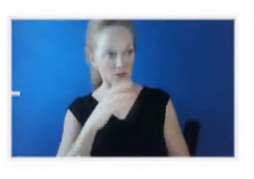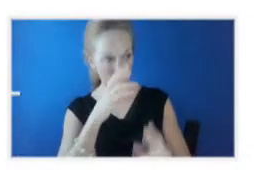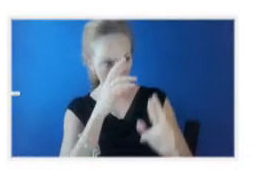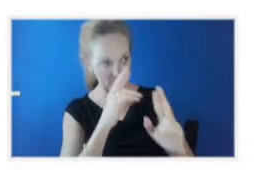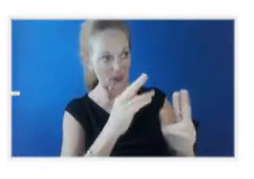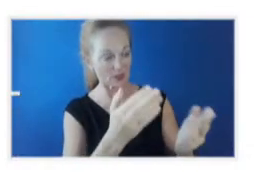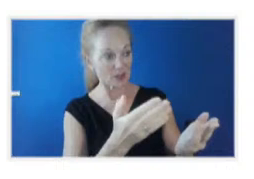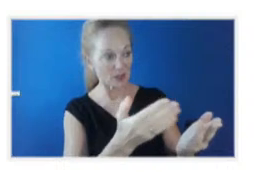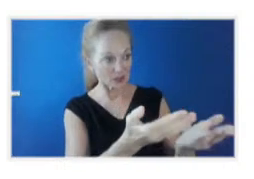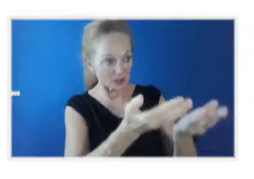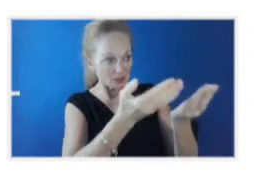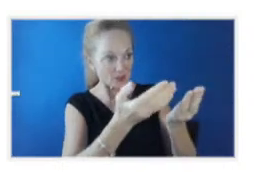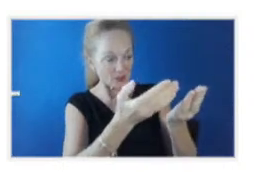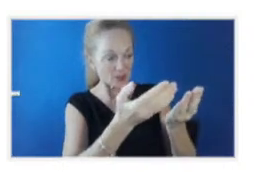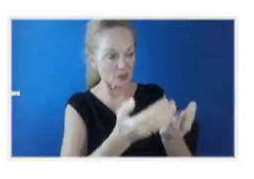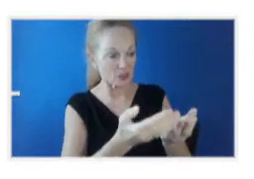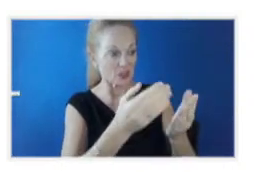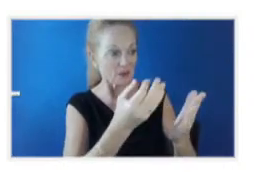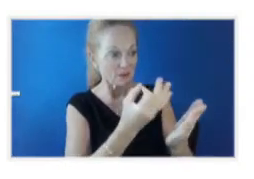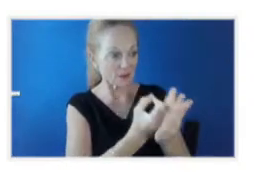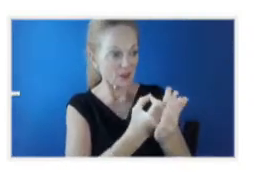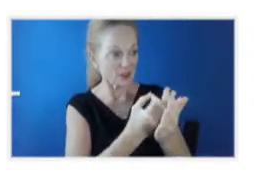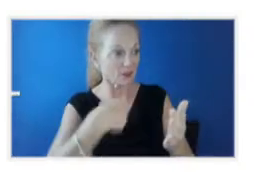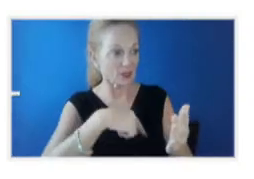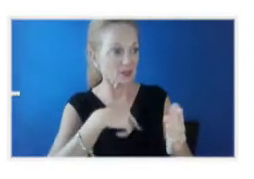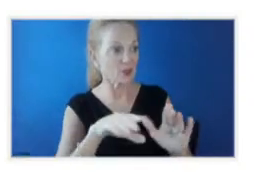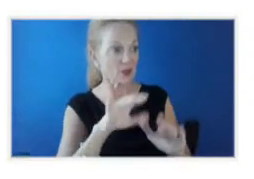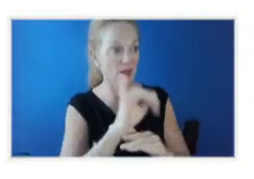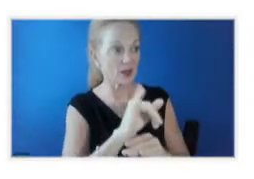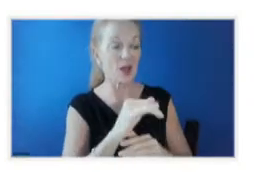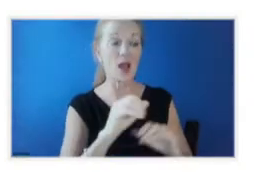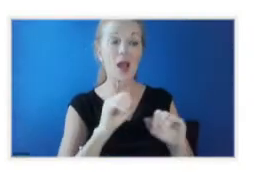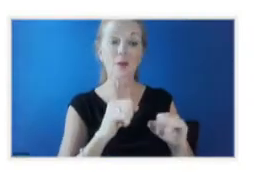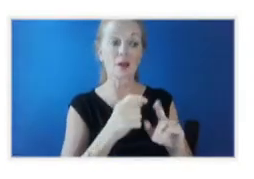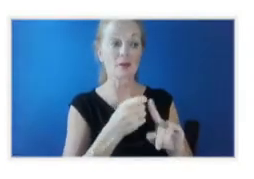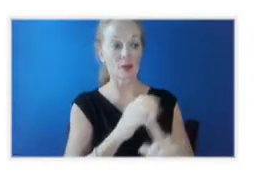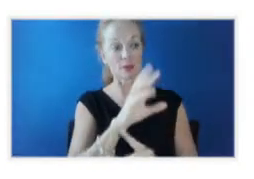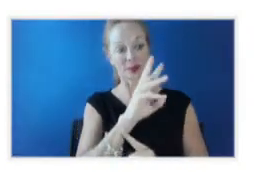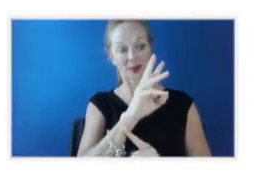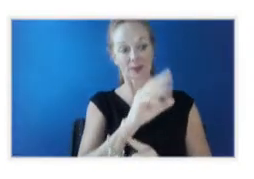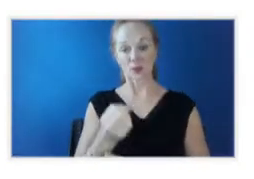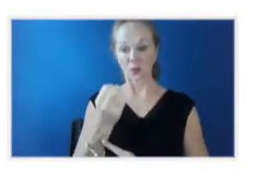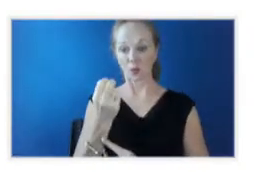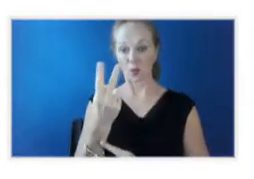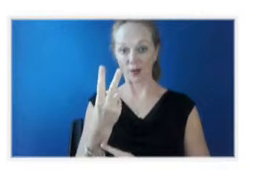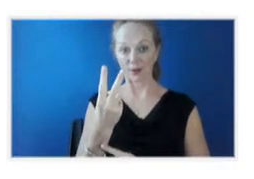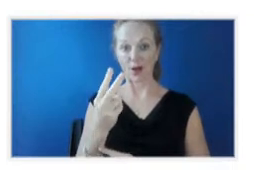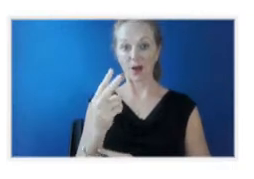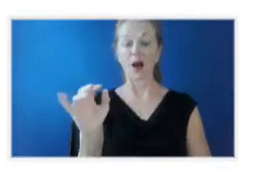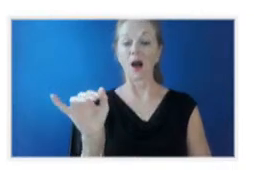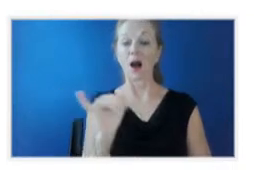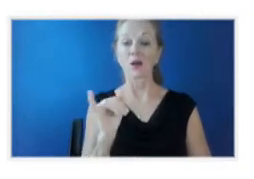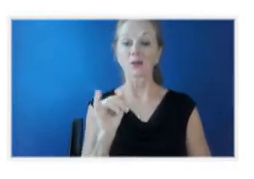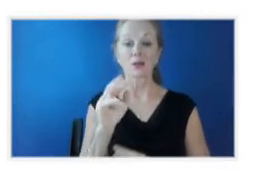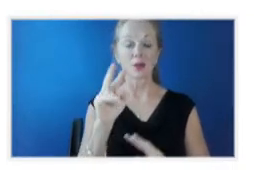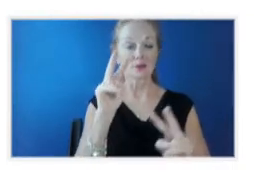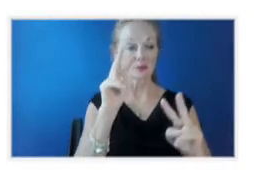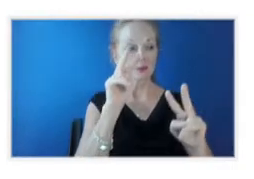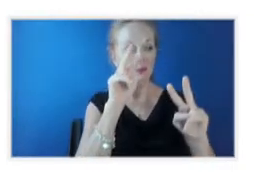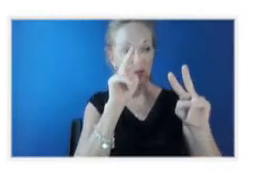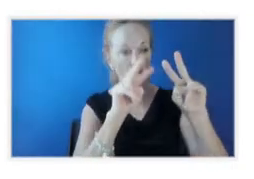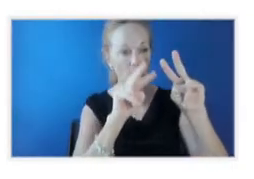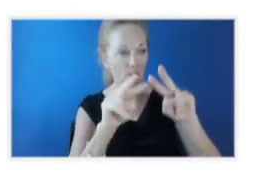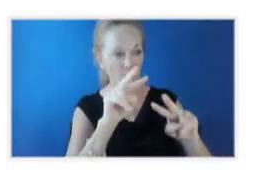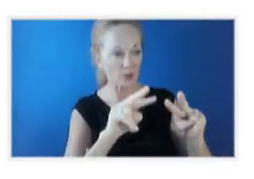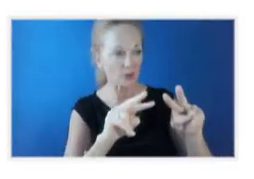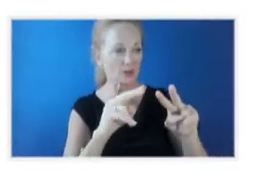recommended and funded for us to do that. So we were able to go from 6 to 12. We've also looked at this,